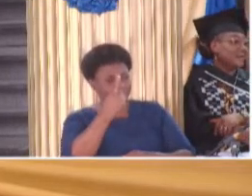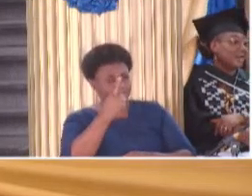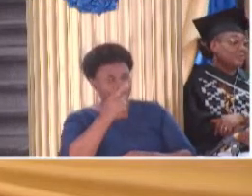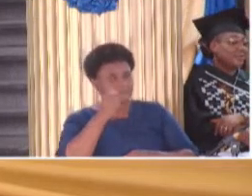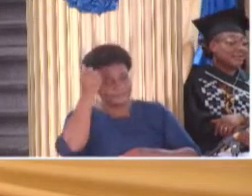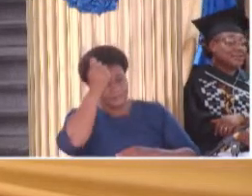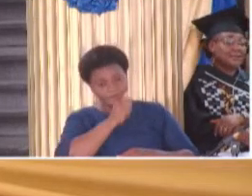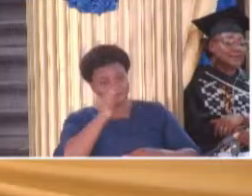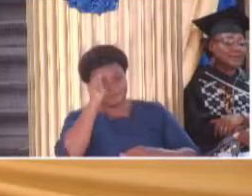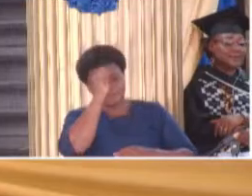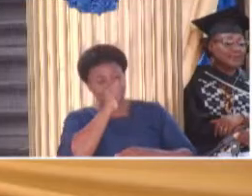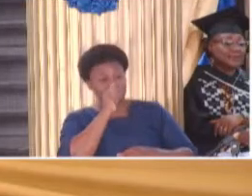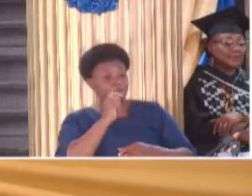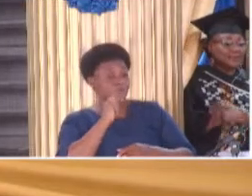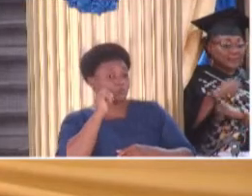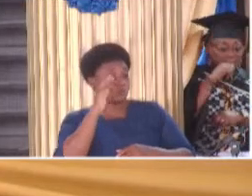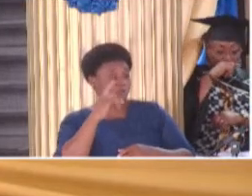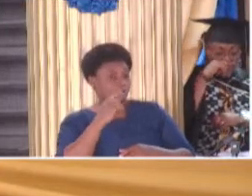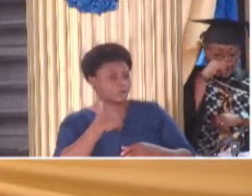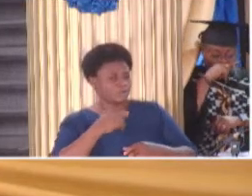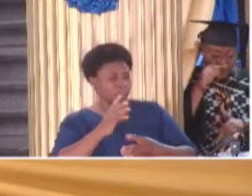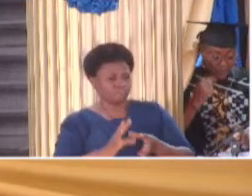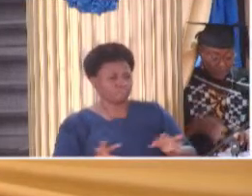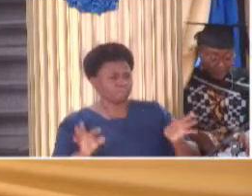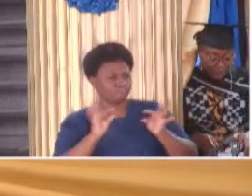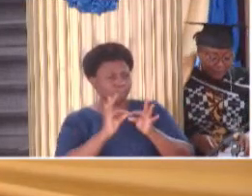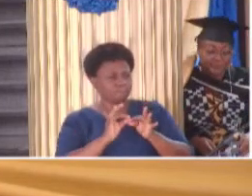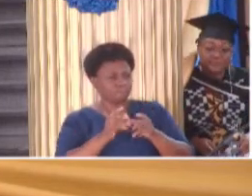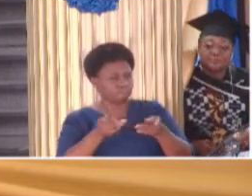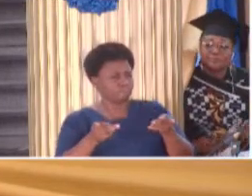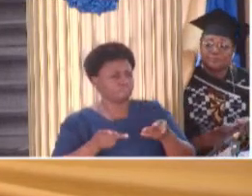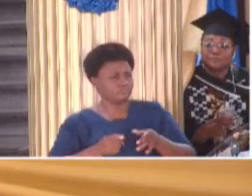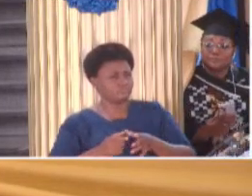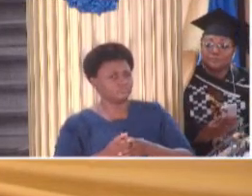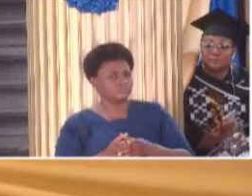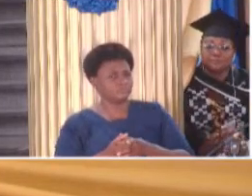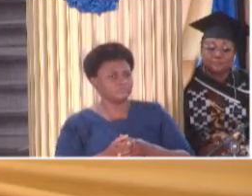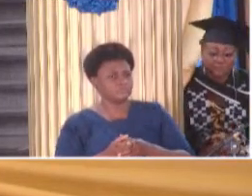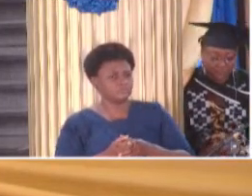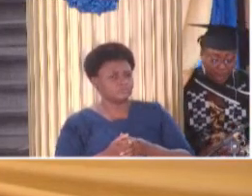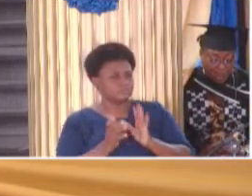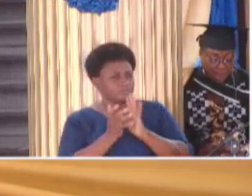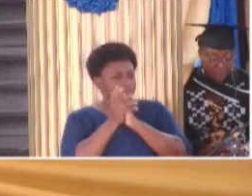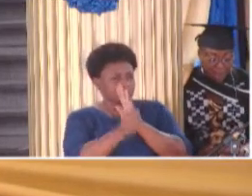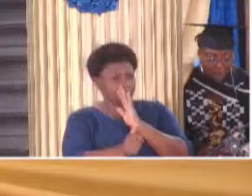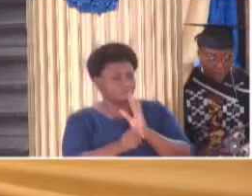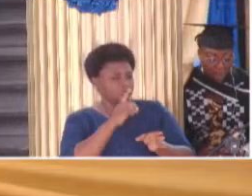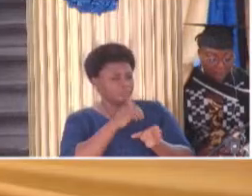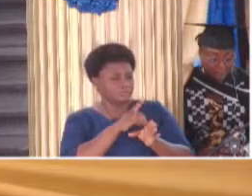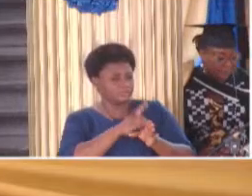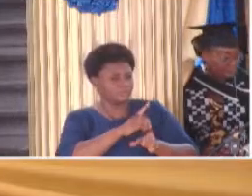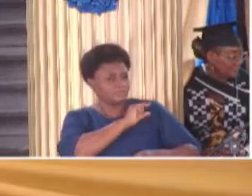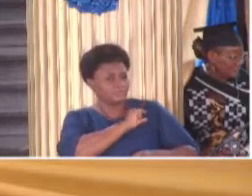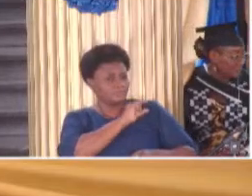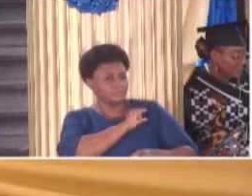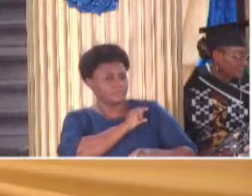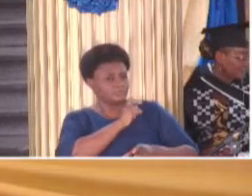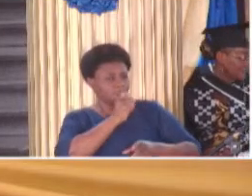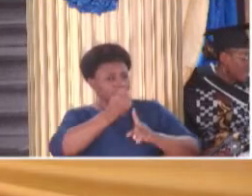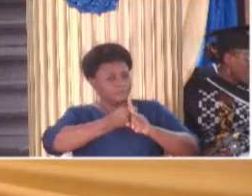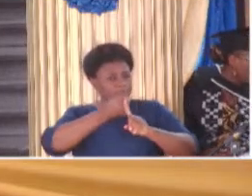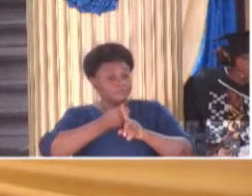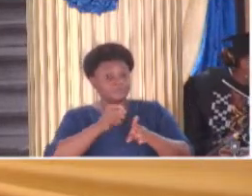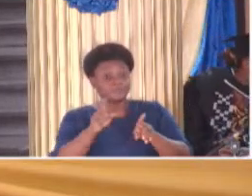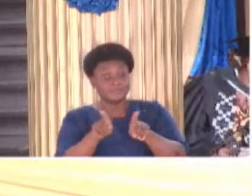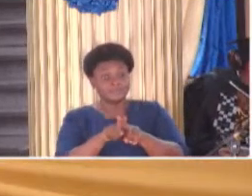hold this prestigious position. She is an expert in disability and gender advocacy and serves